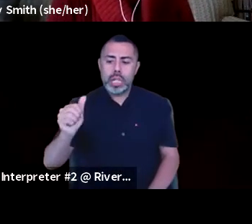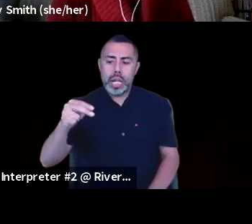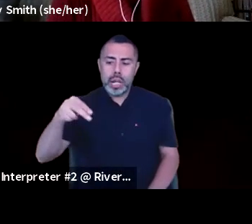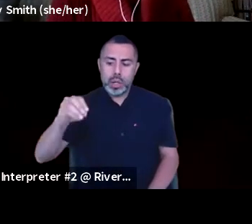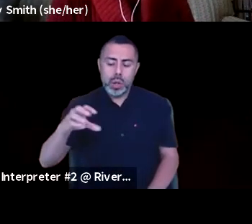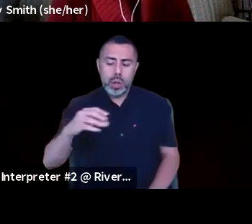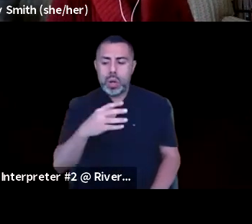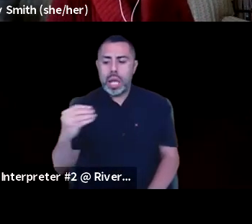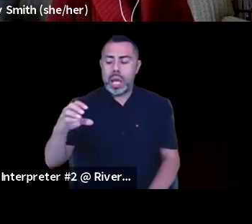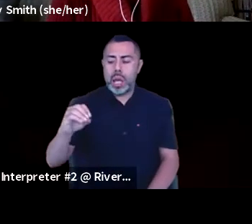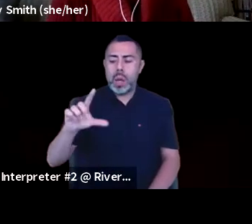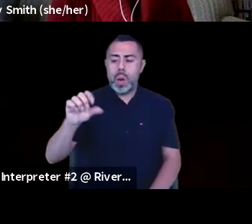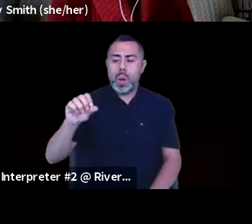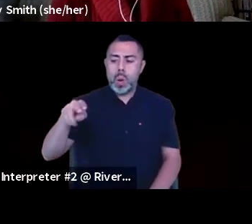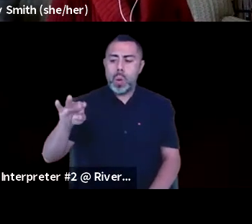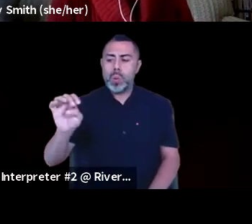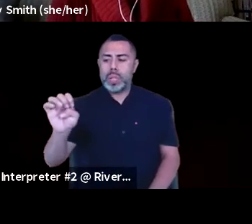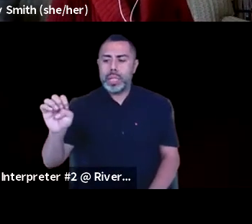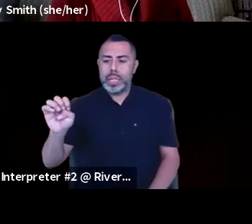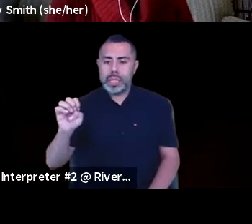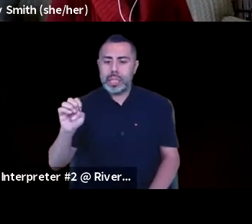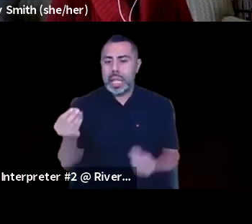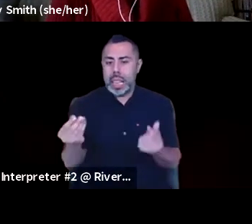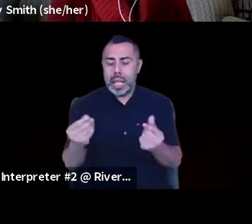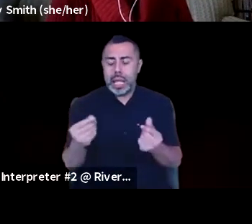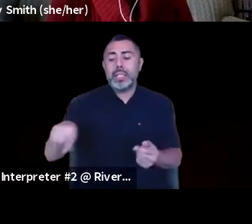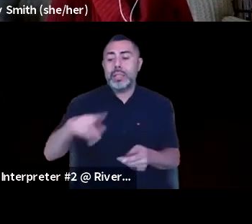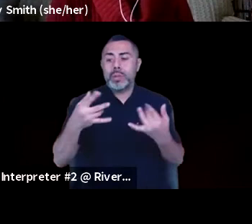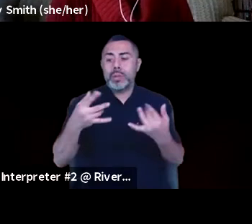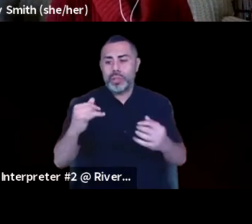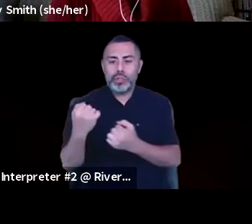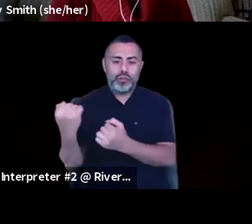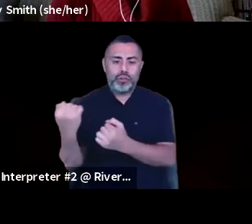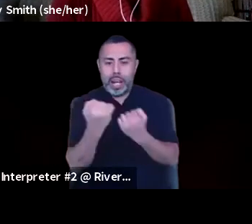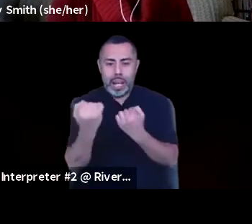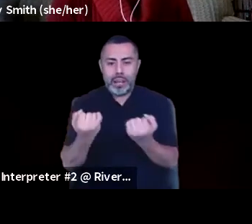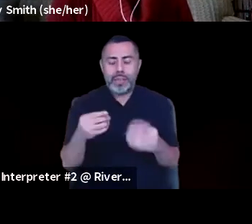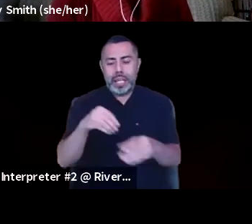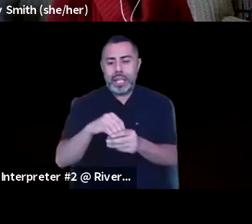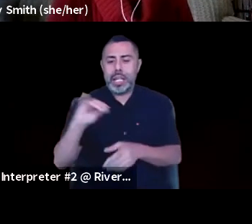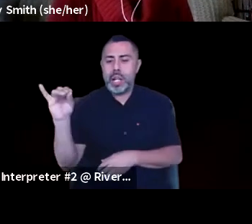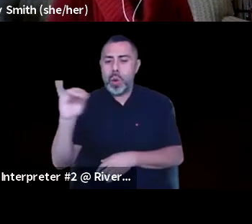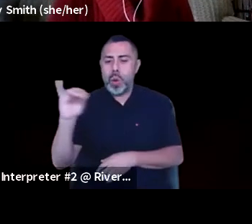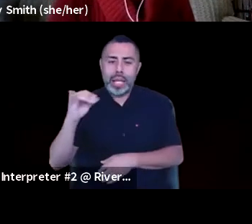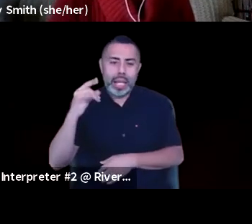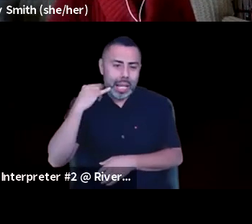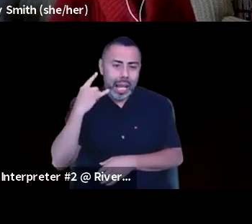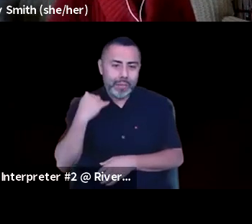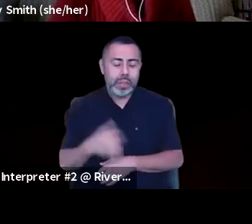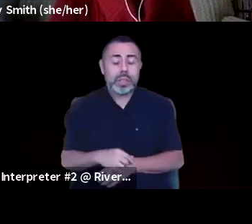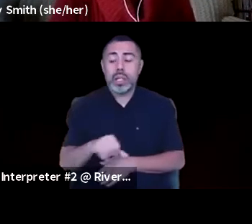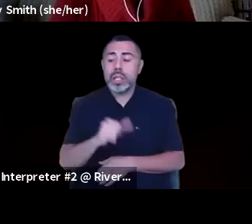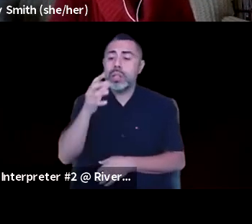who still thrive here in Oakland, California. Hi, it's Abigail. I'm calling